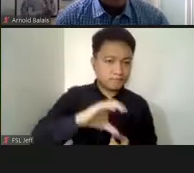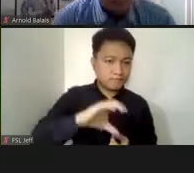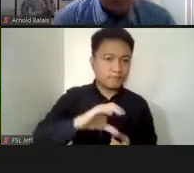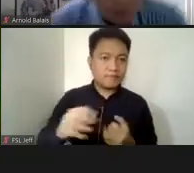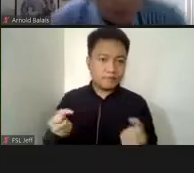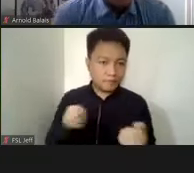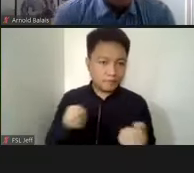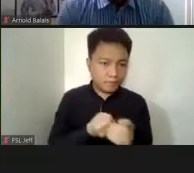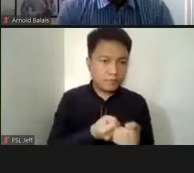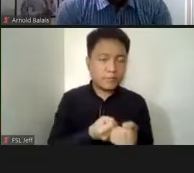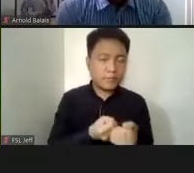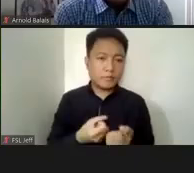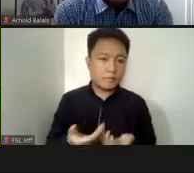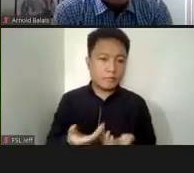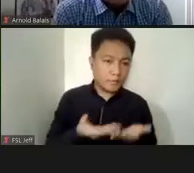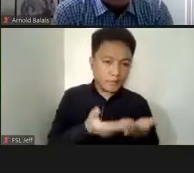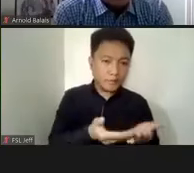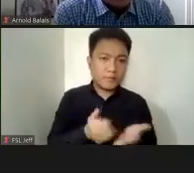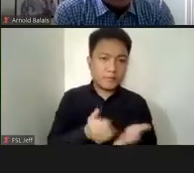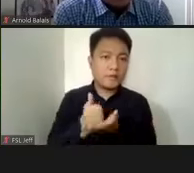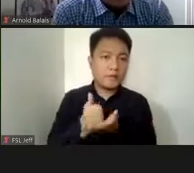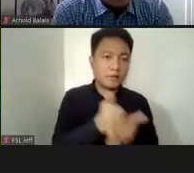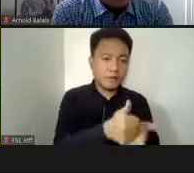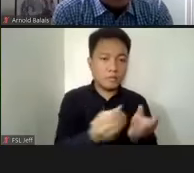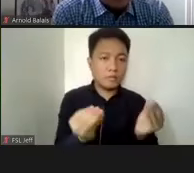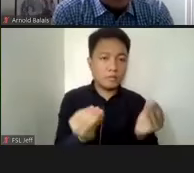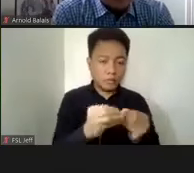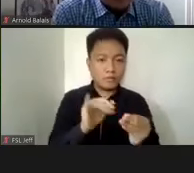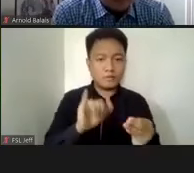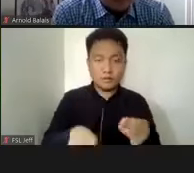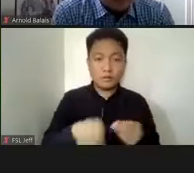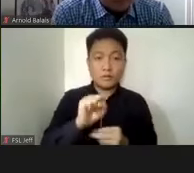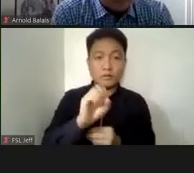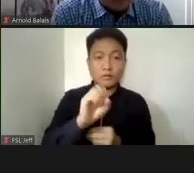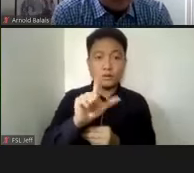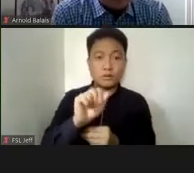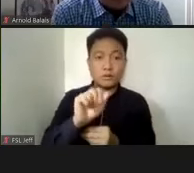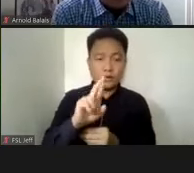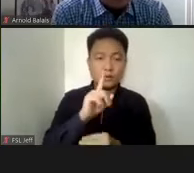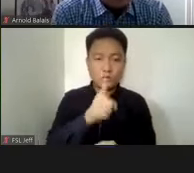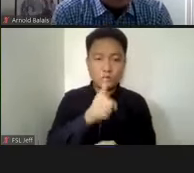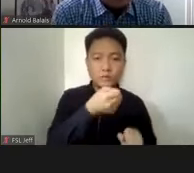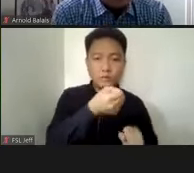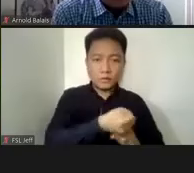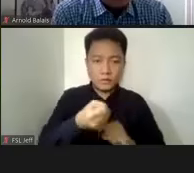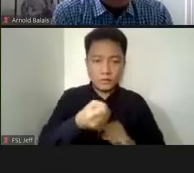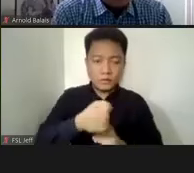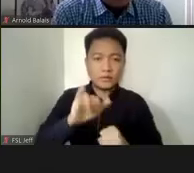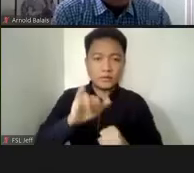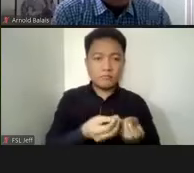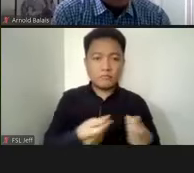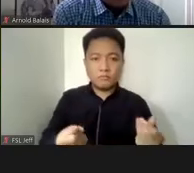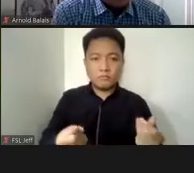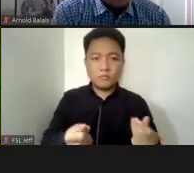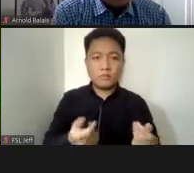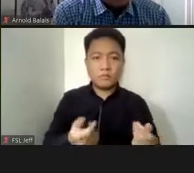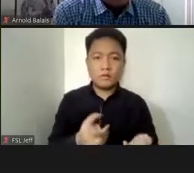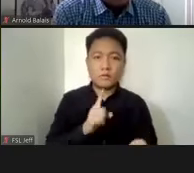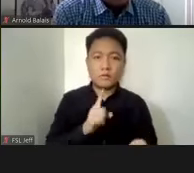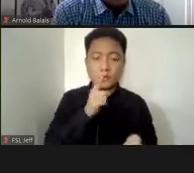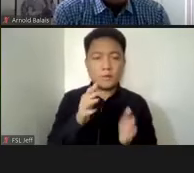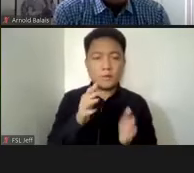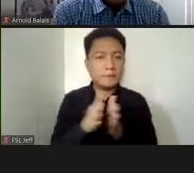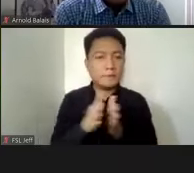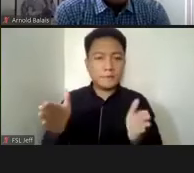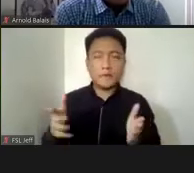Itong mga solutions na to require a big ecosystem of support and contribution. But there are solutions already. It's a matter of